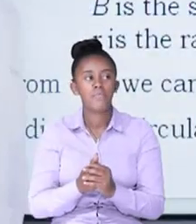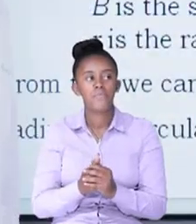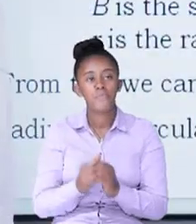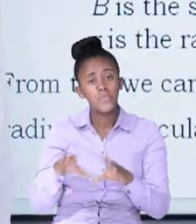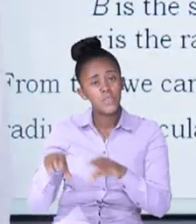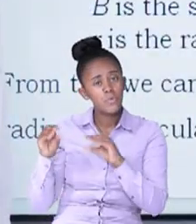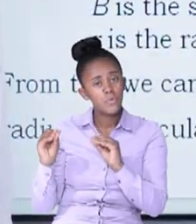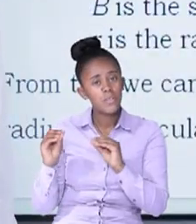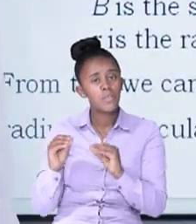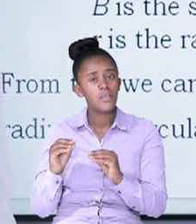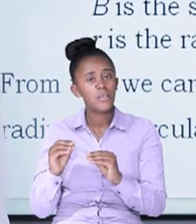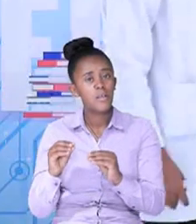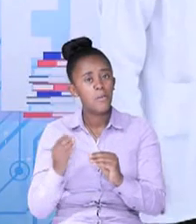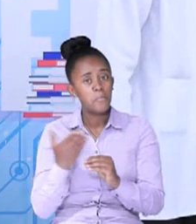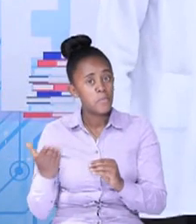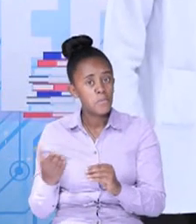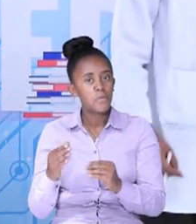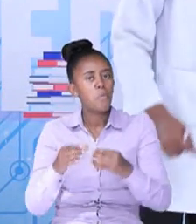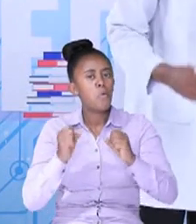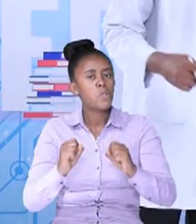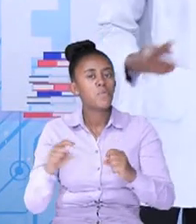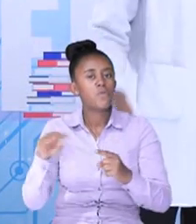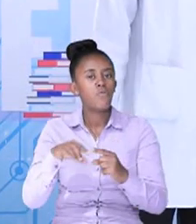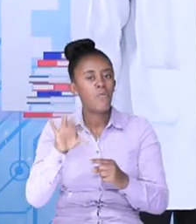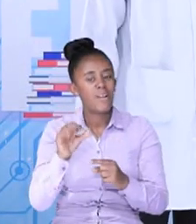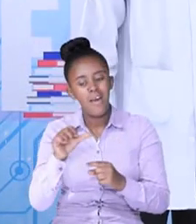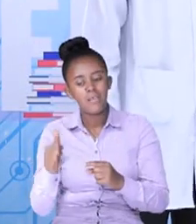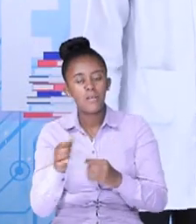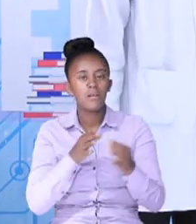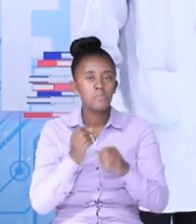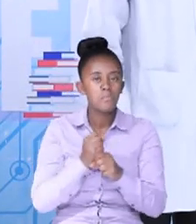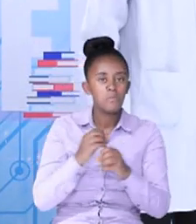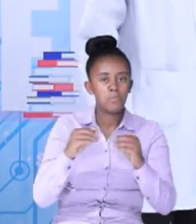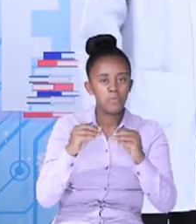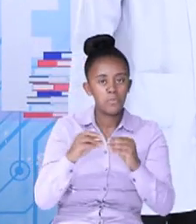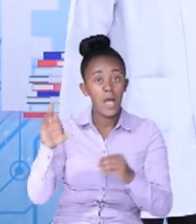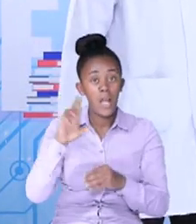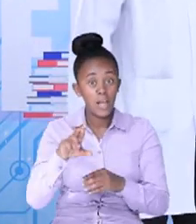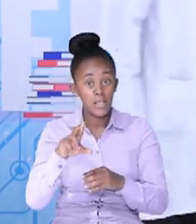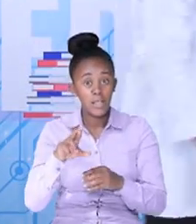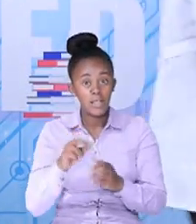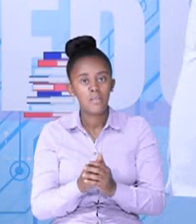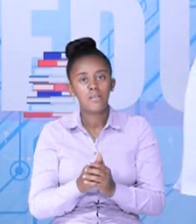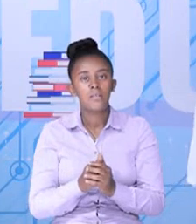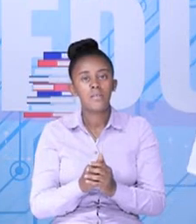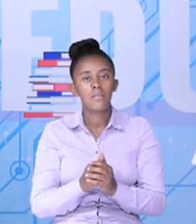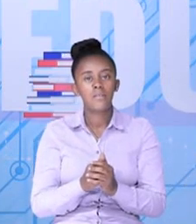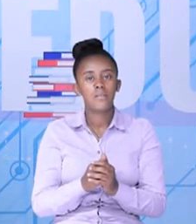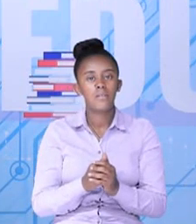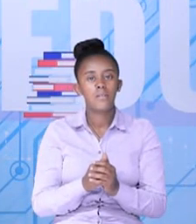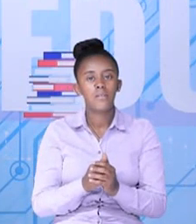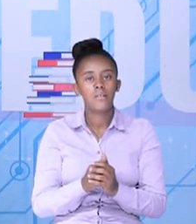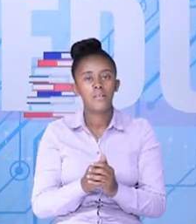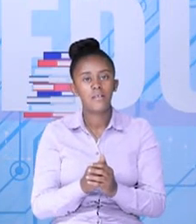charge q. Students, by the way, sometimes it's possible to find the other expression for radius r in